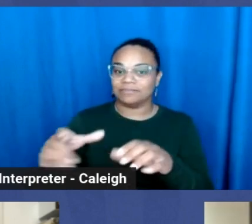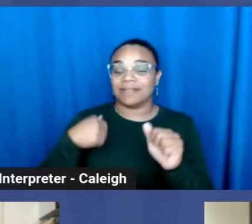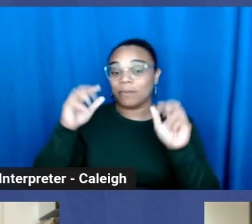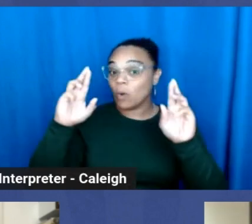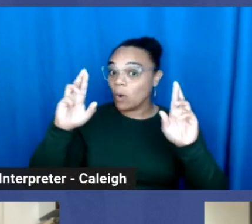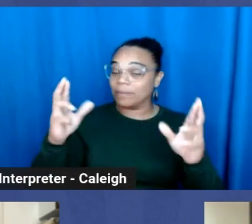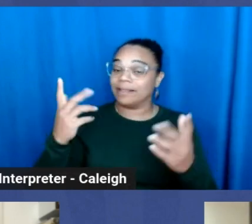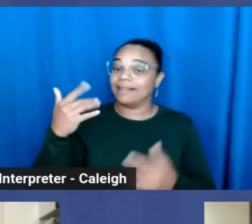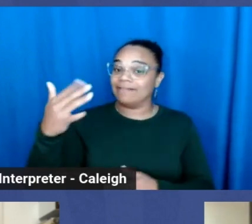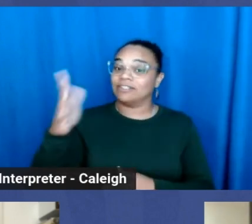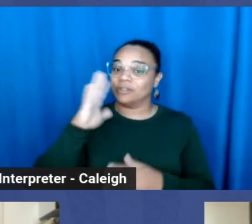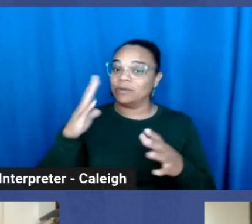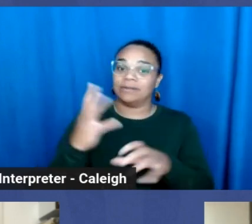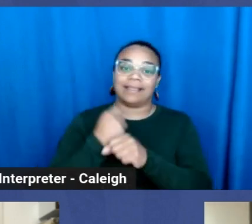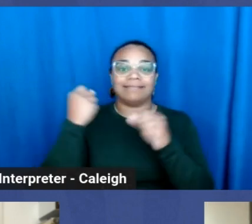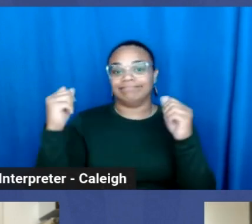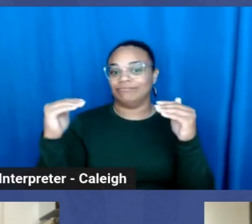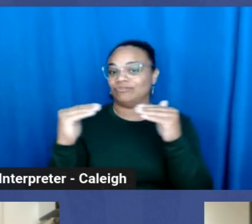justice soon.